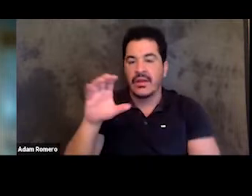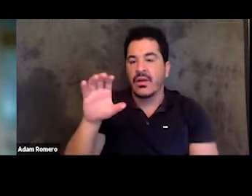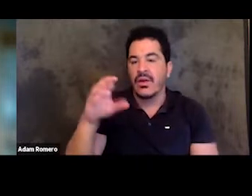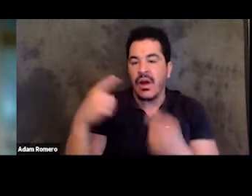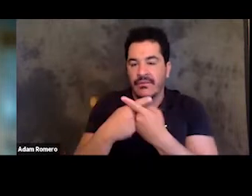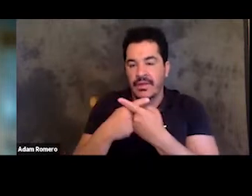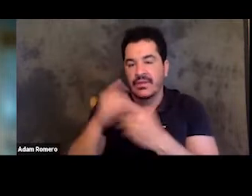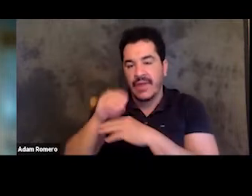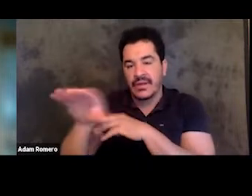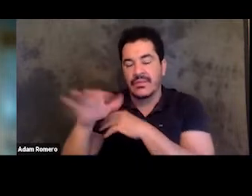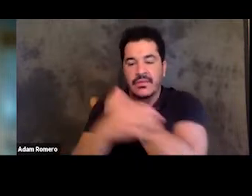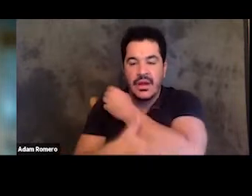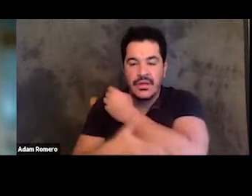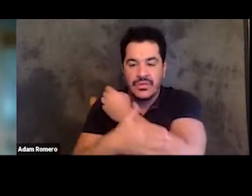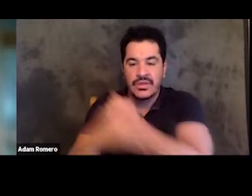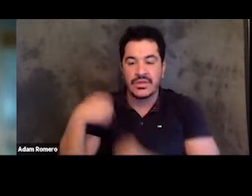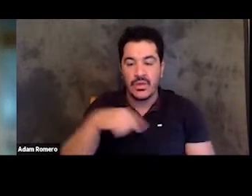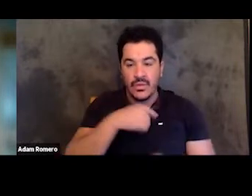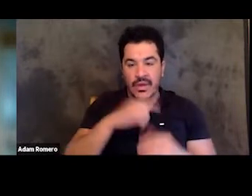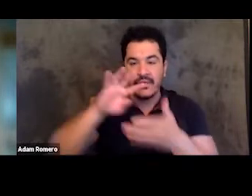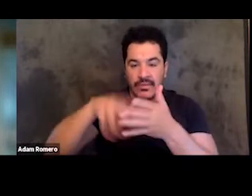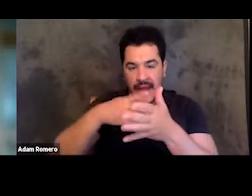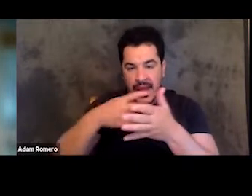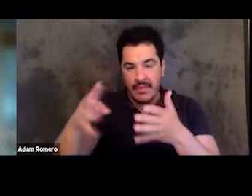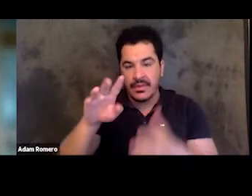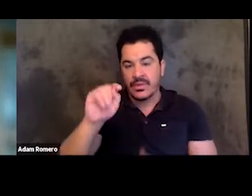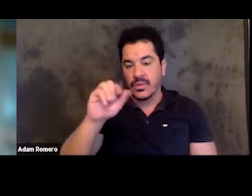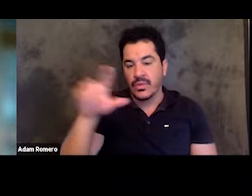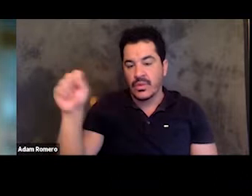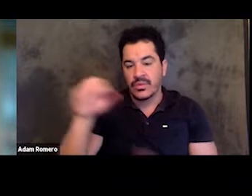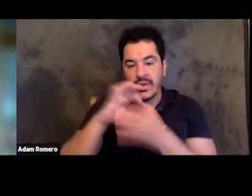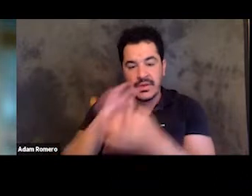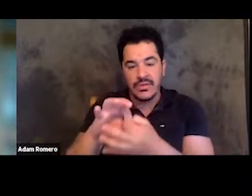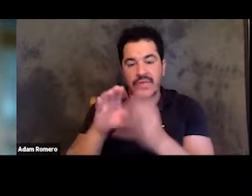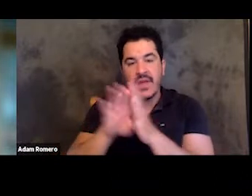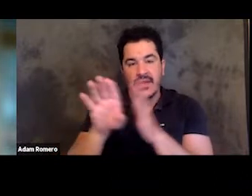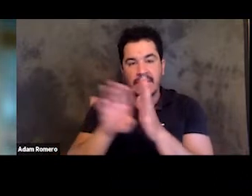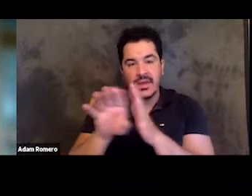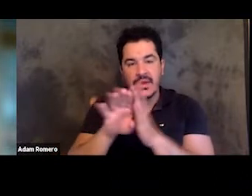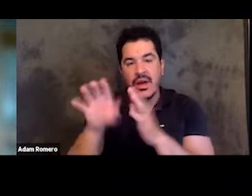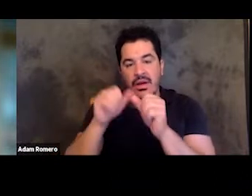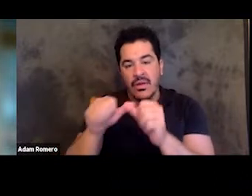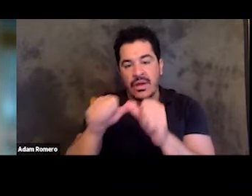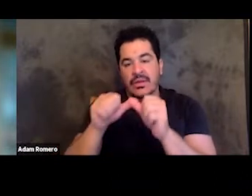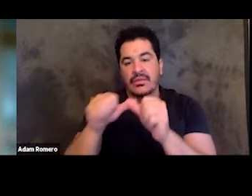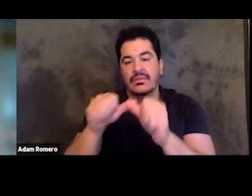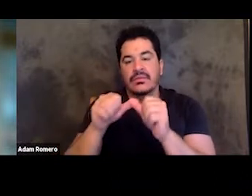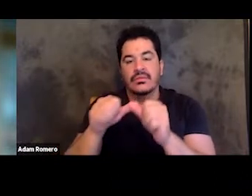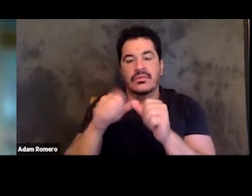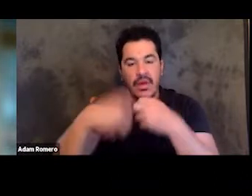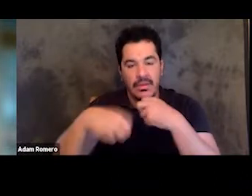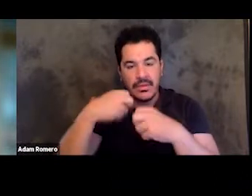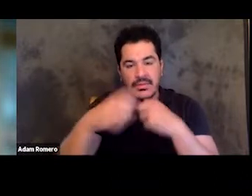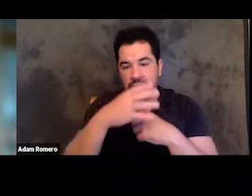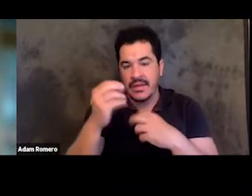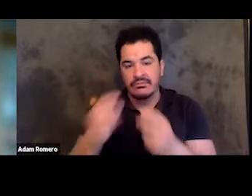tools based upon development, ongoing conflict, and acute emergency, just to provide a quick reference if you just quickly want to see what